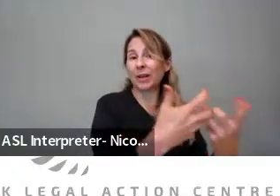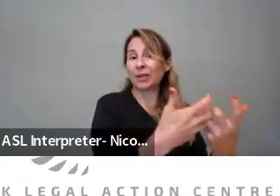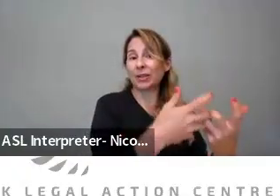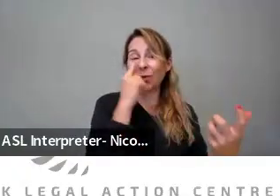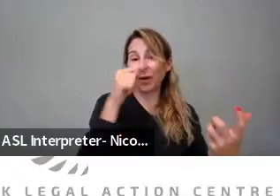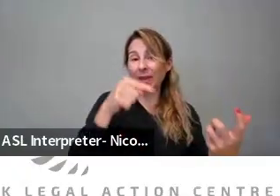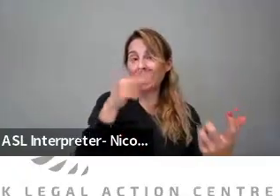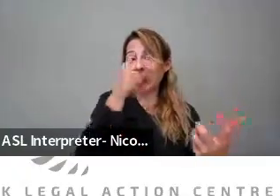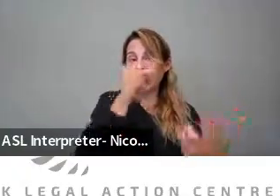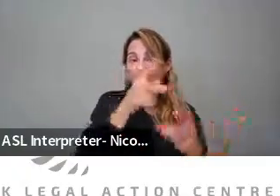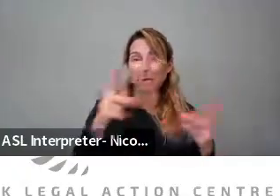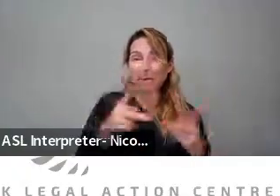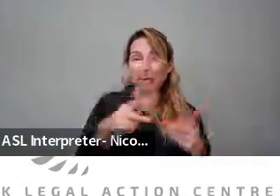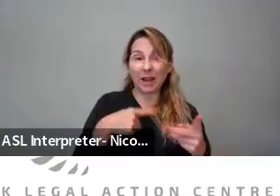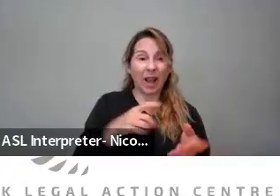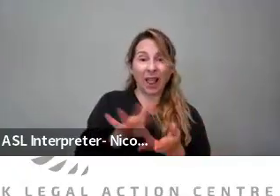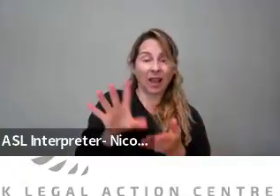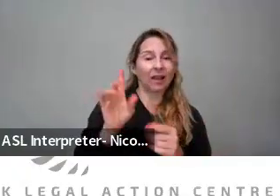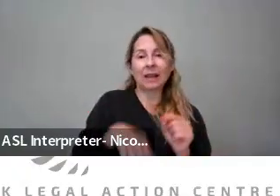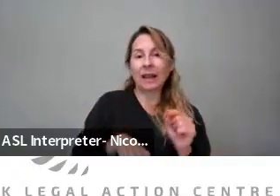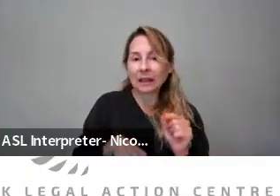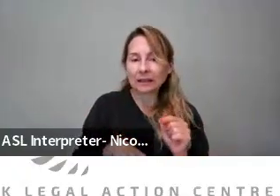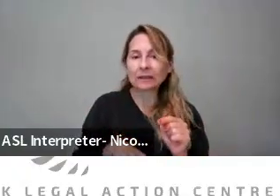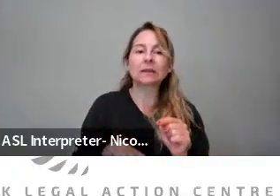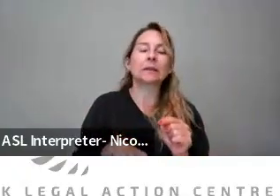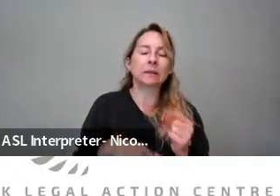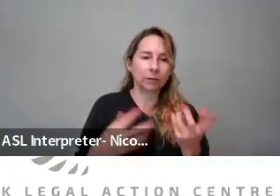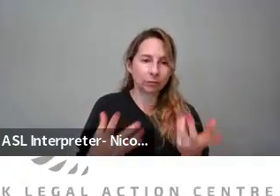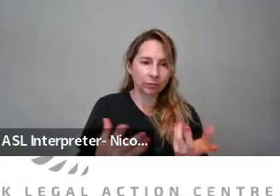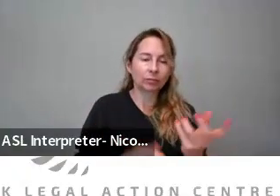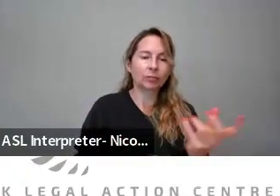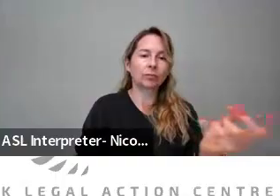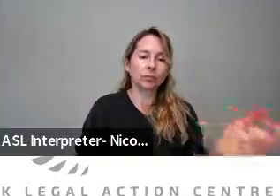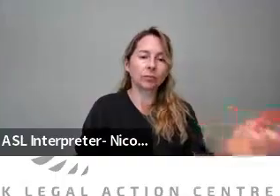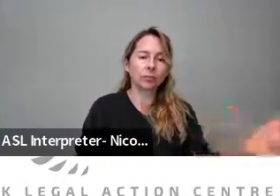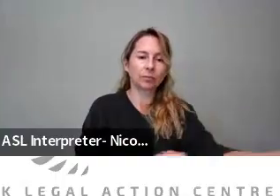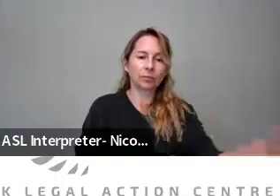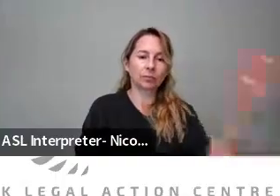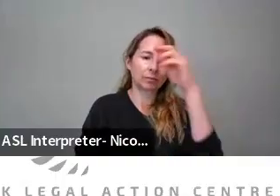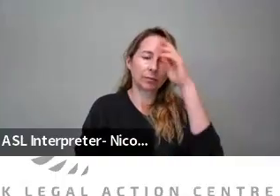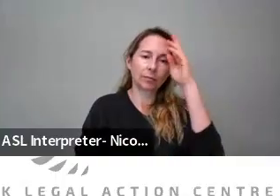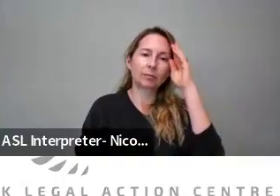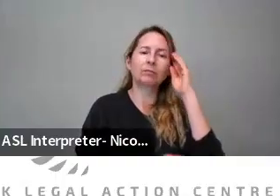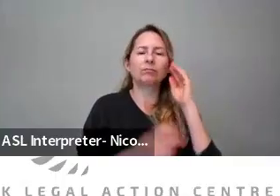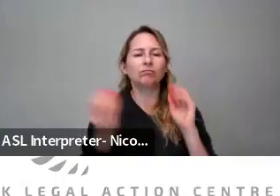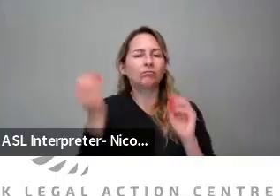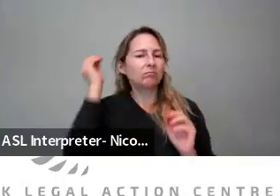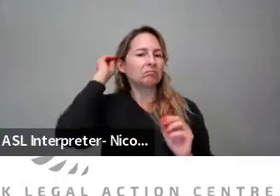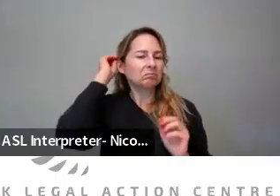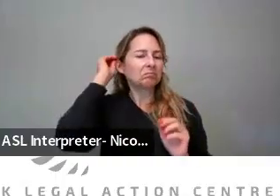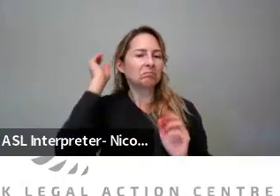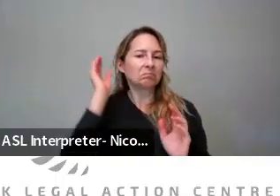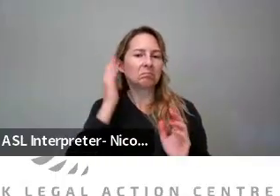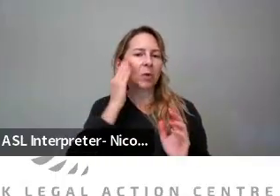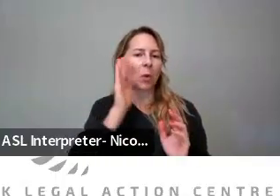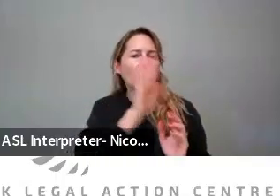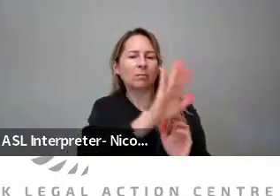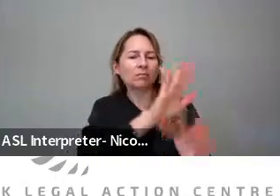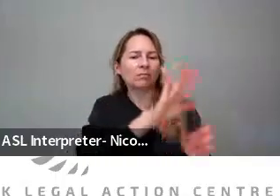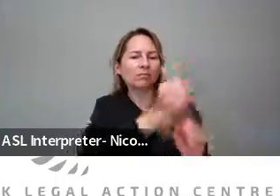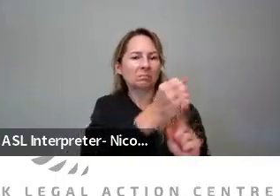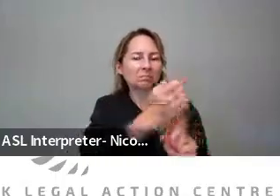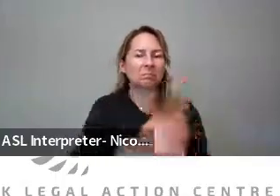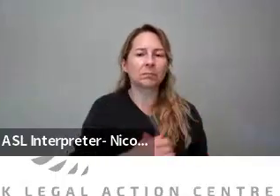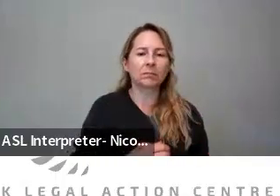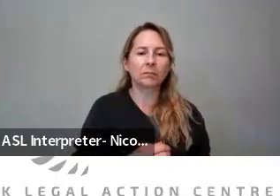spot, and so I couldn't reassign them to you. So just keep that in mind. All right,